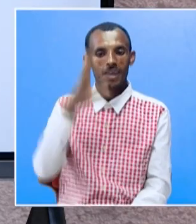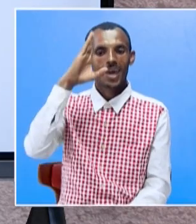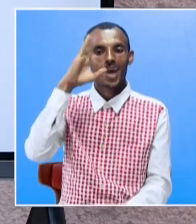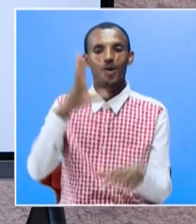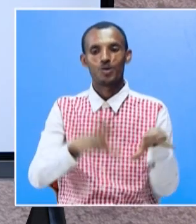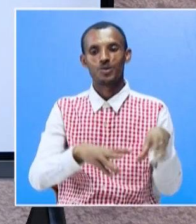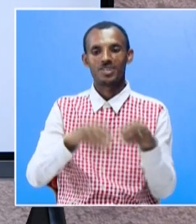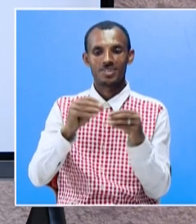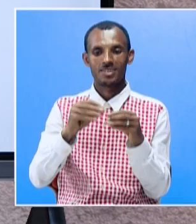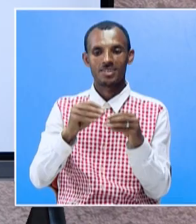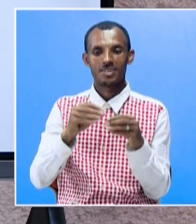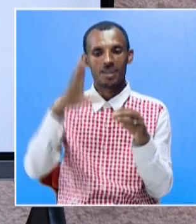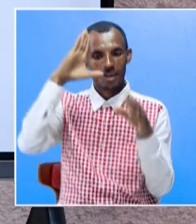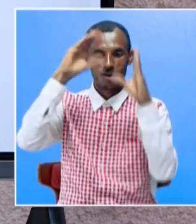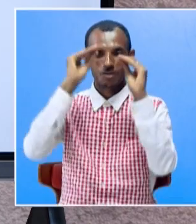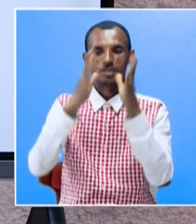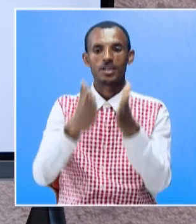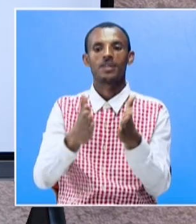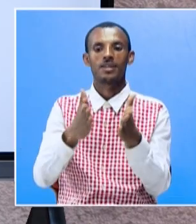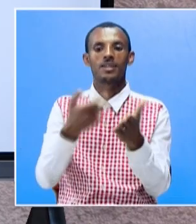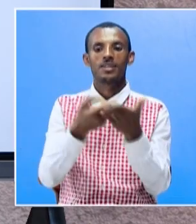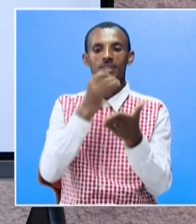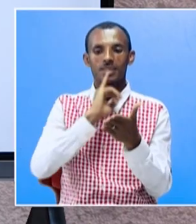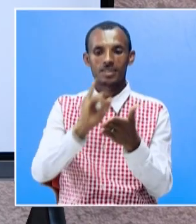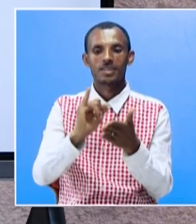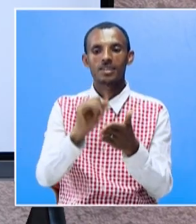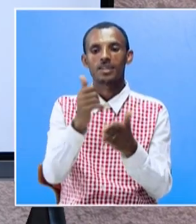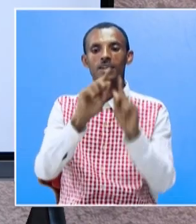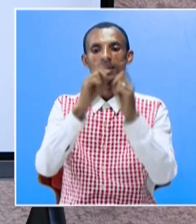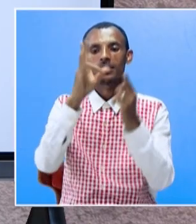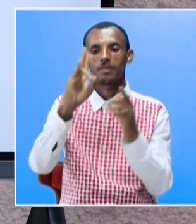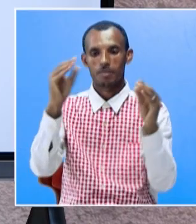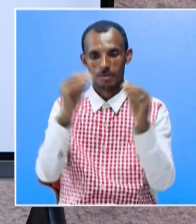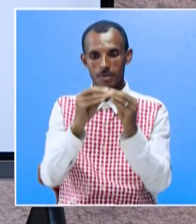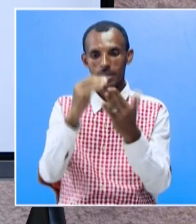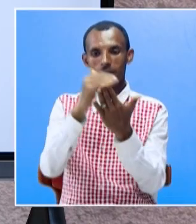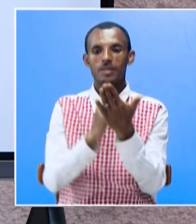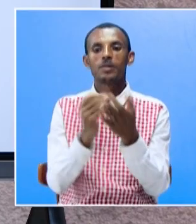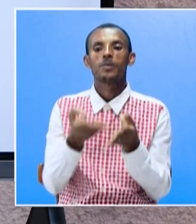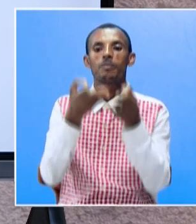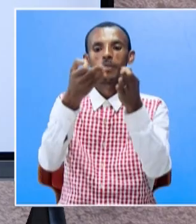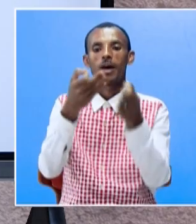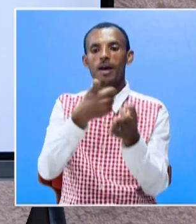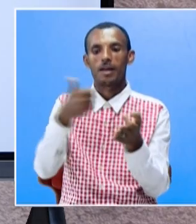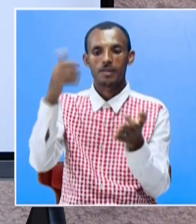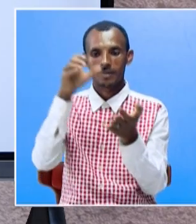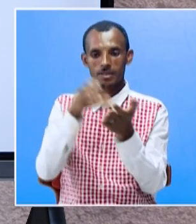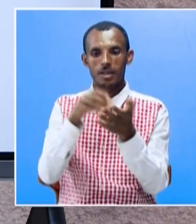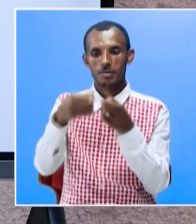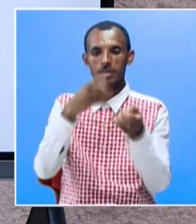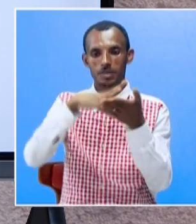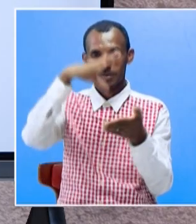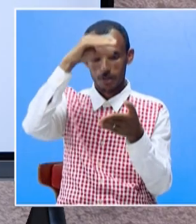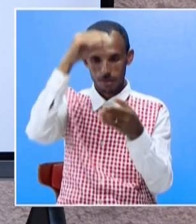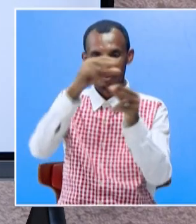Hello students, hello teacher. This is grade 7 mathematics lesson brought to you by Addis Ababa City